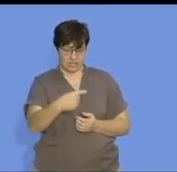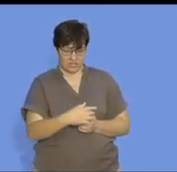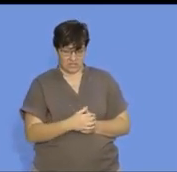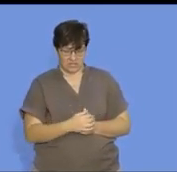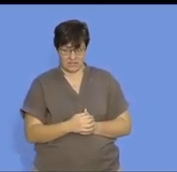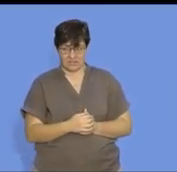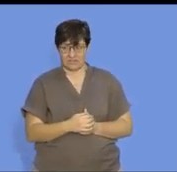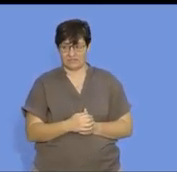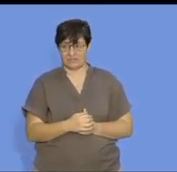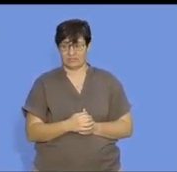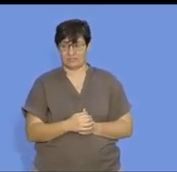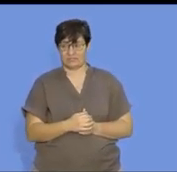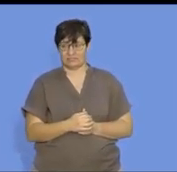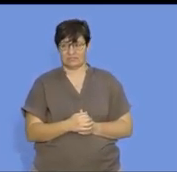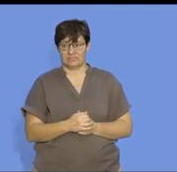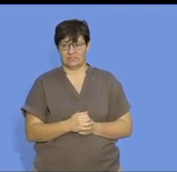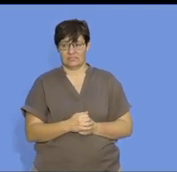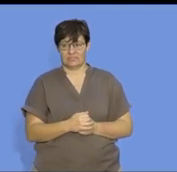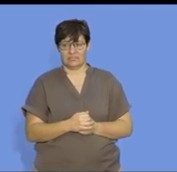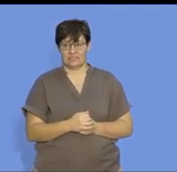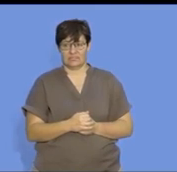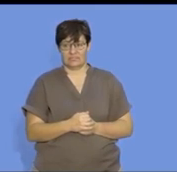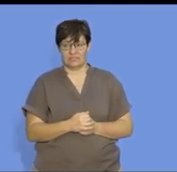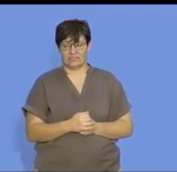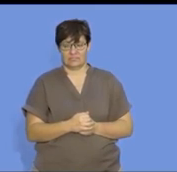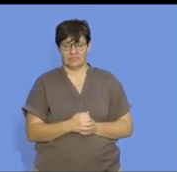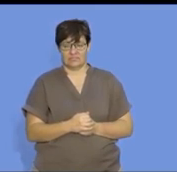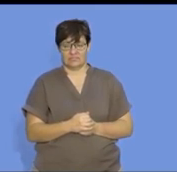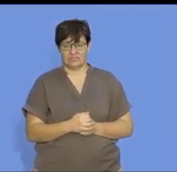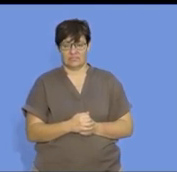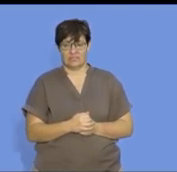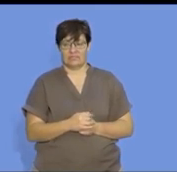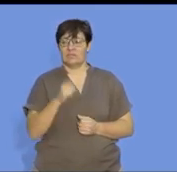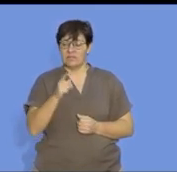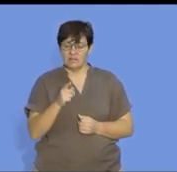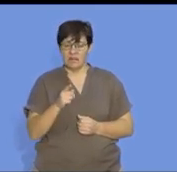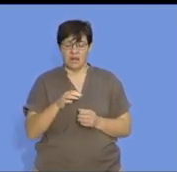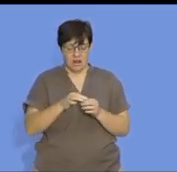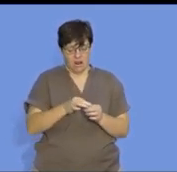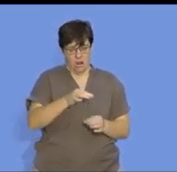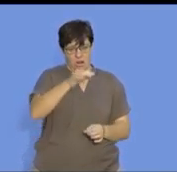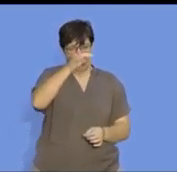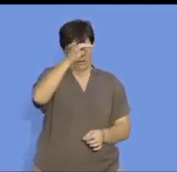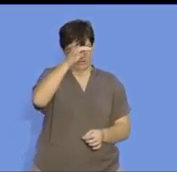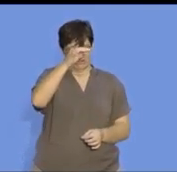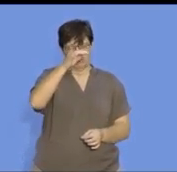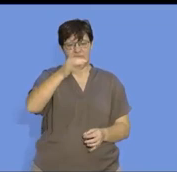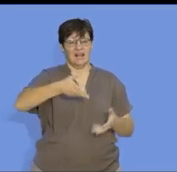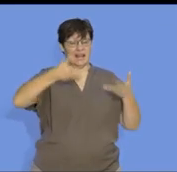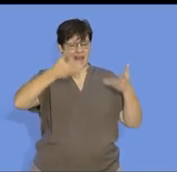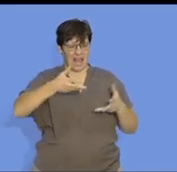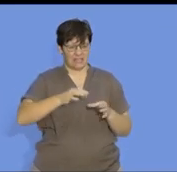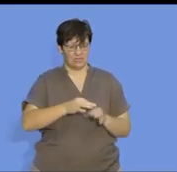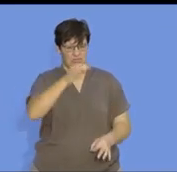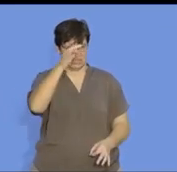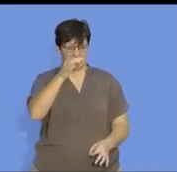There we go. Of mass 0.5 kilograms is attached to a long light string.